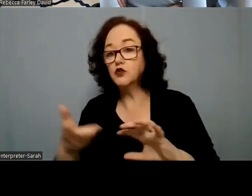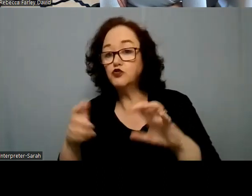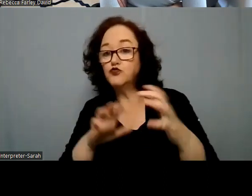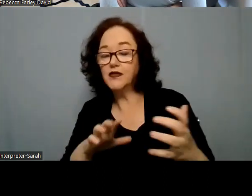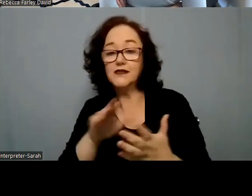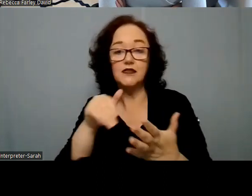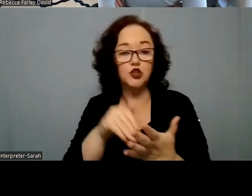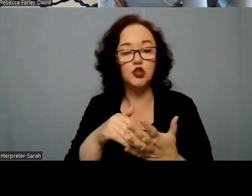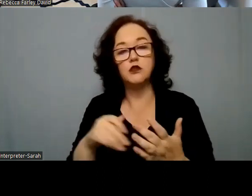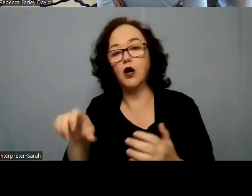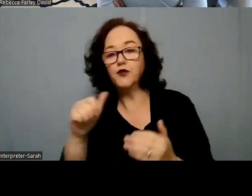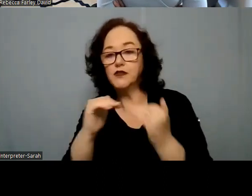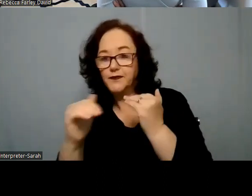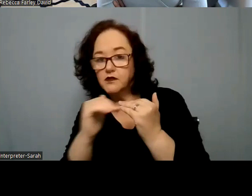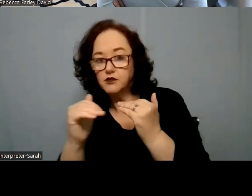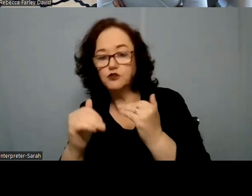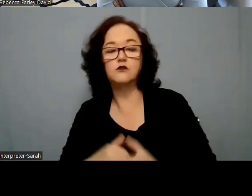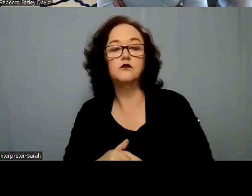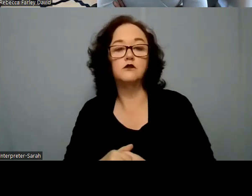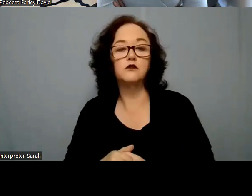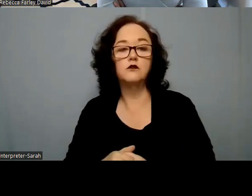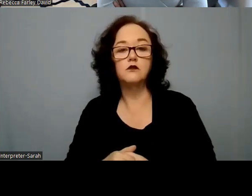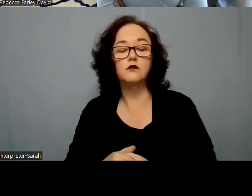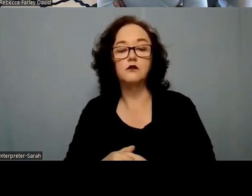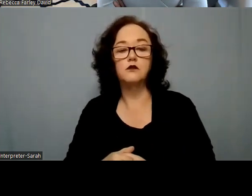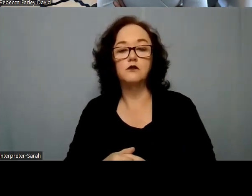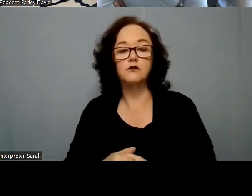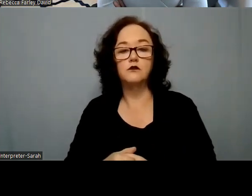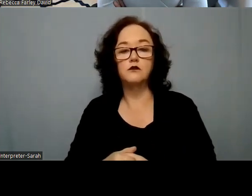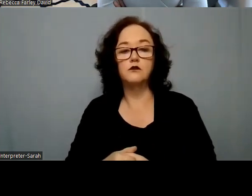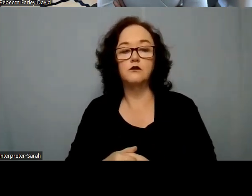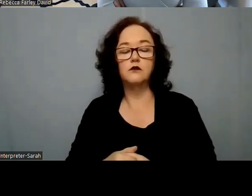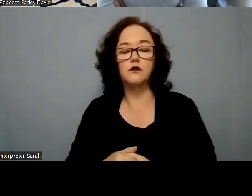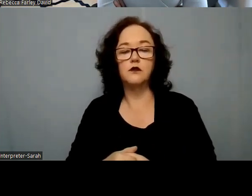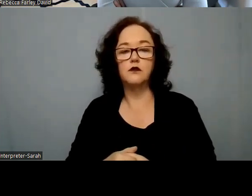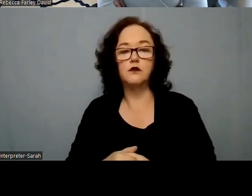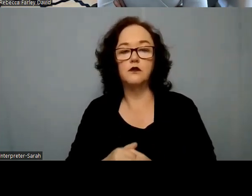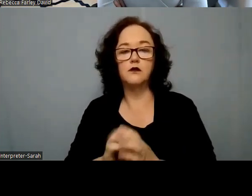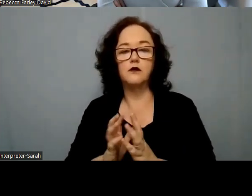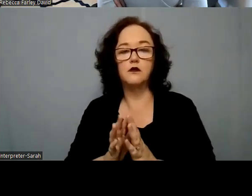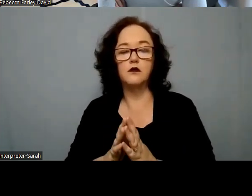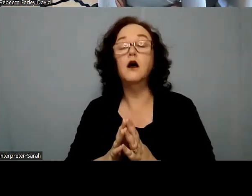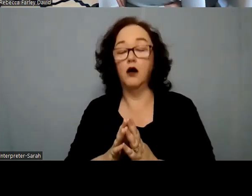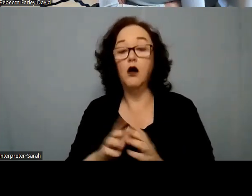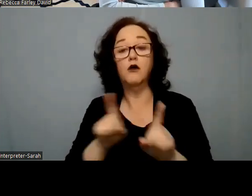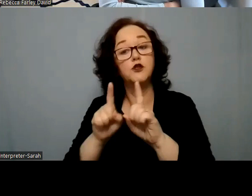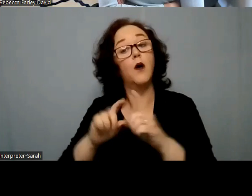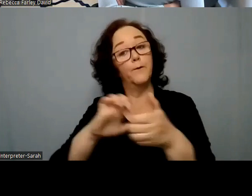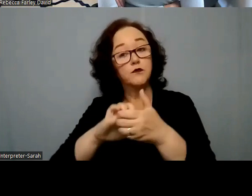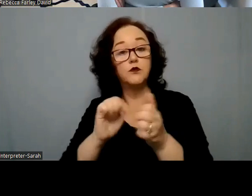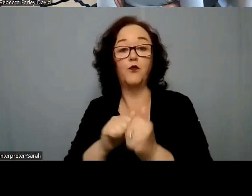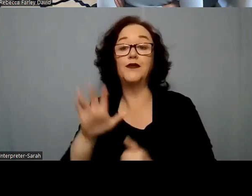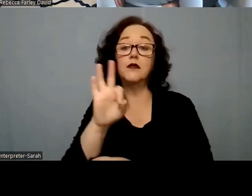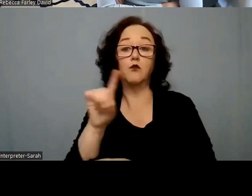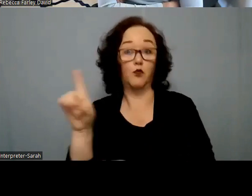stabilization facilities. And let's see, and partnerships with 911 are